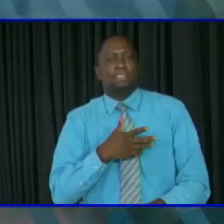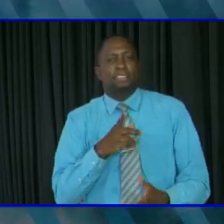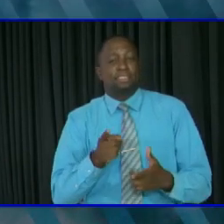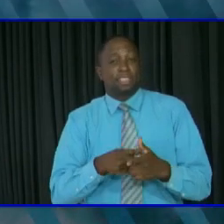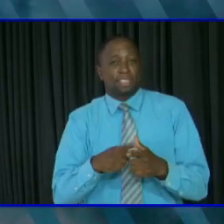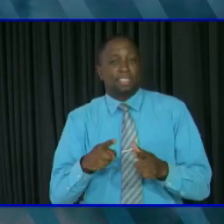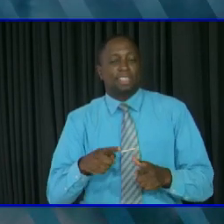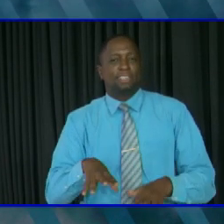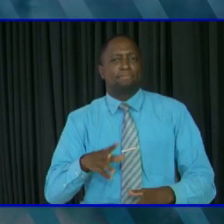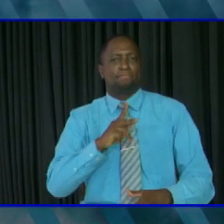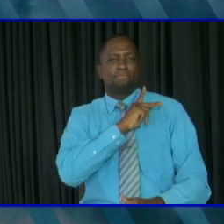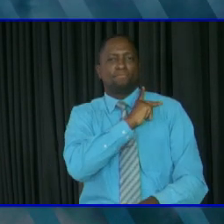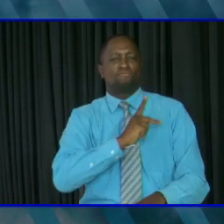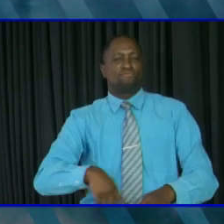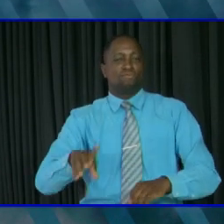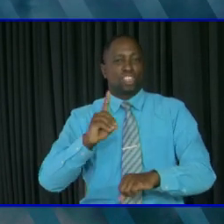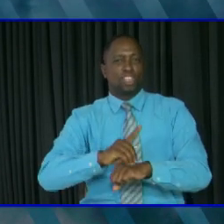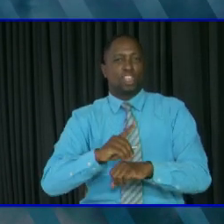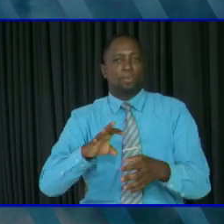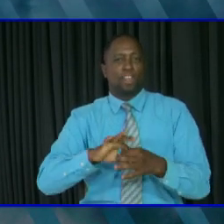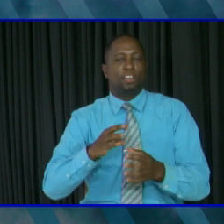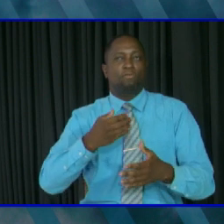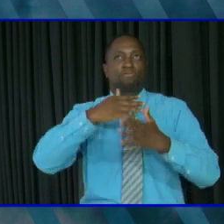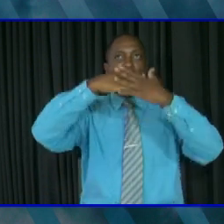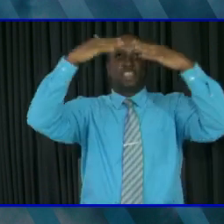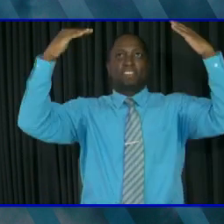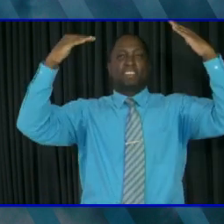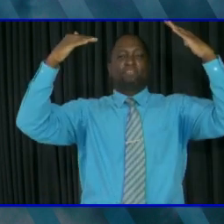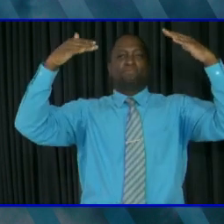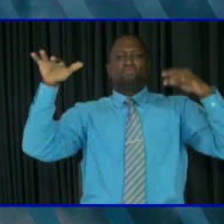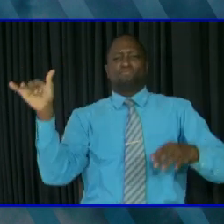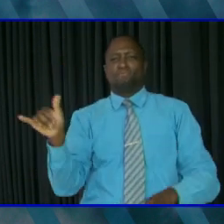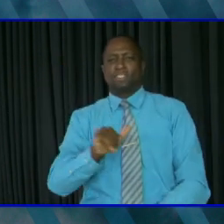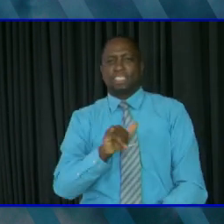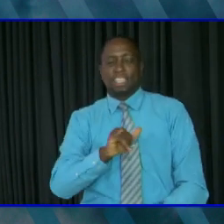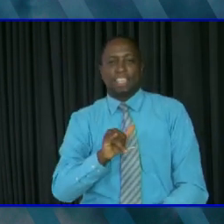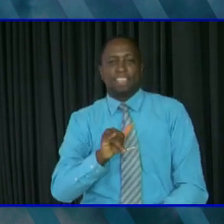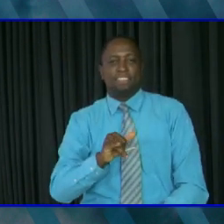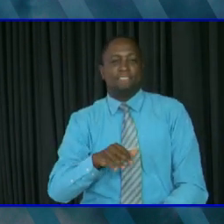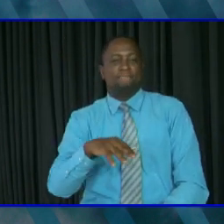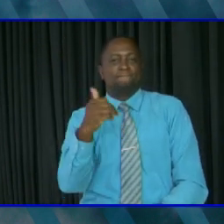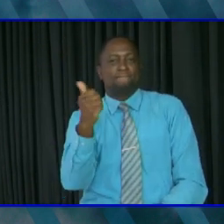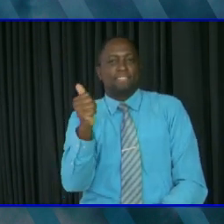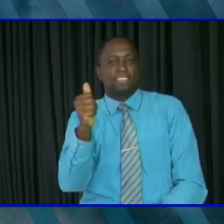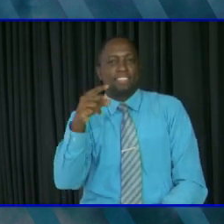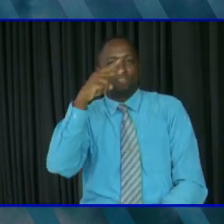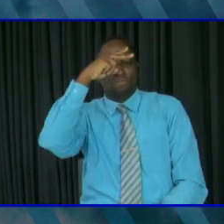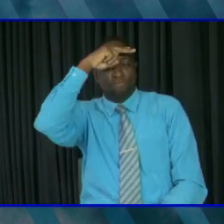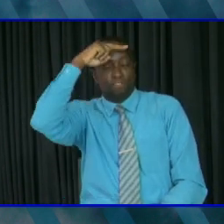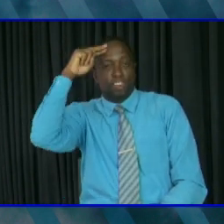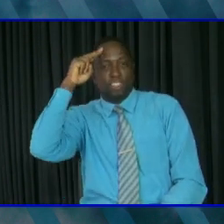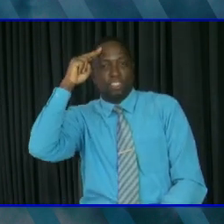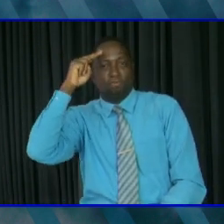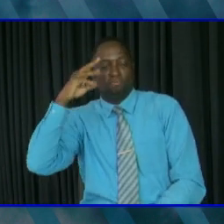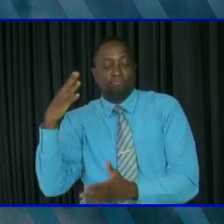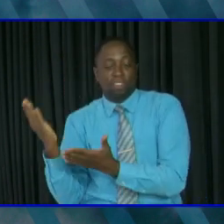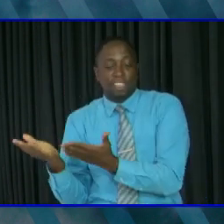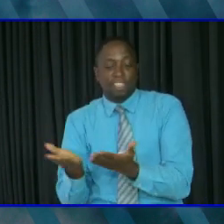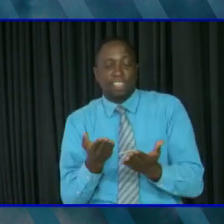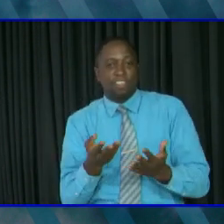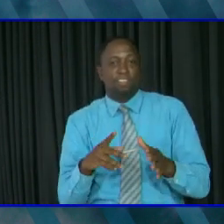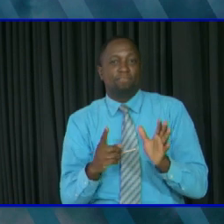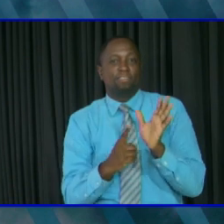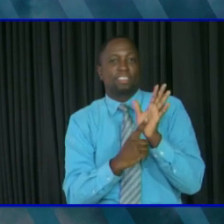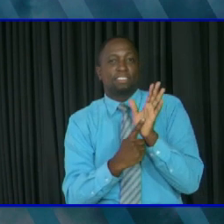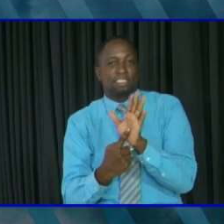be likened unto 10 virgins which took their lamps, went forth to meet